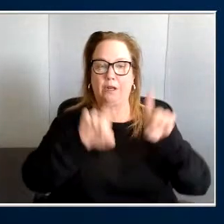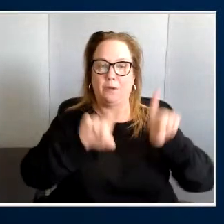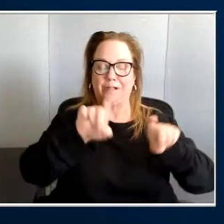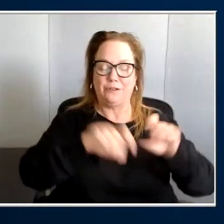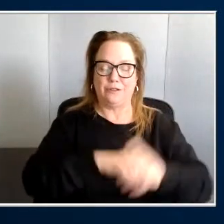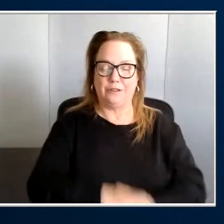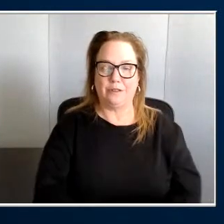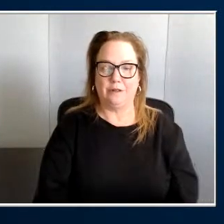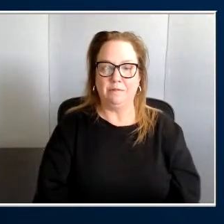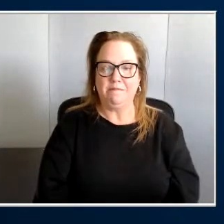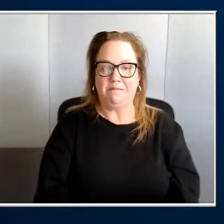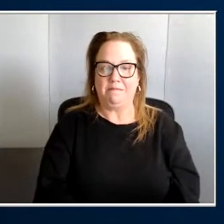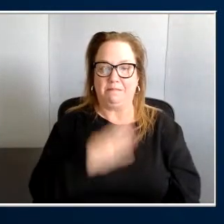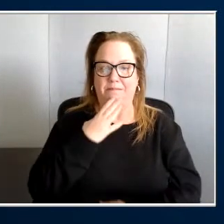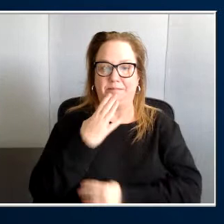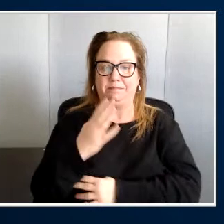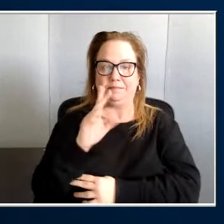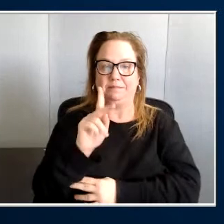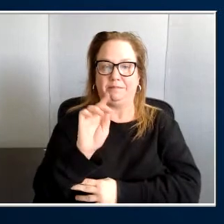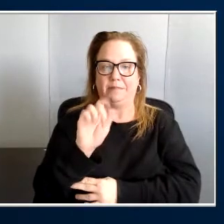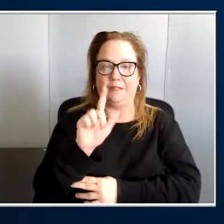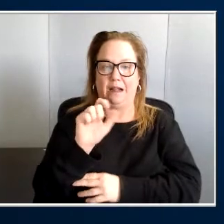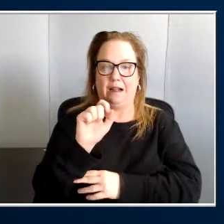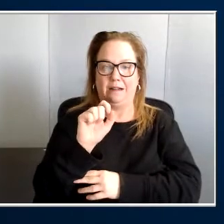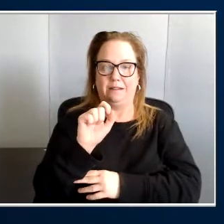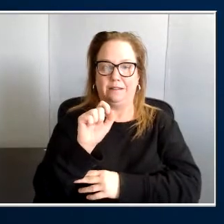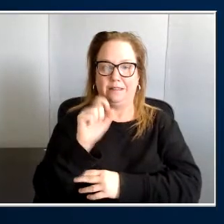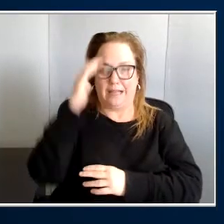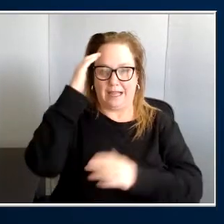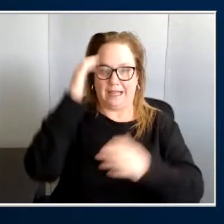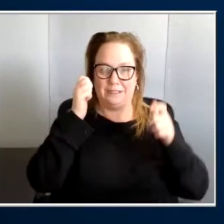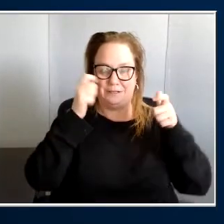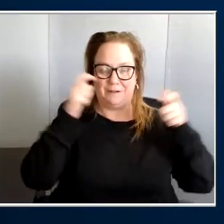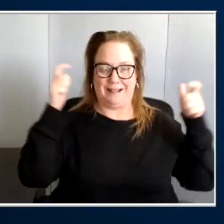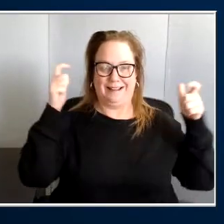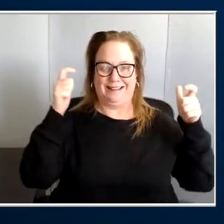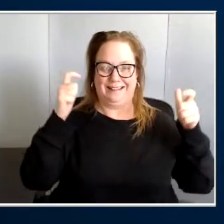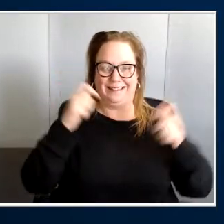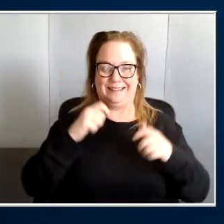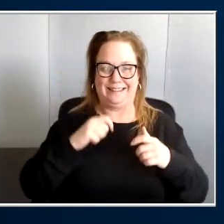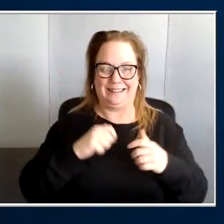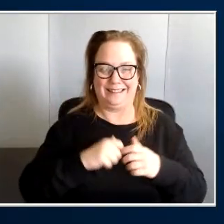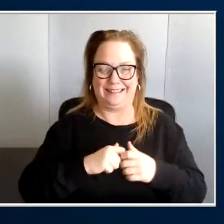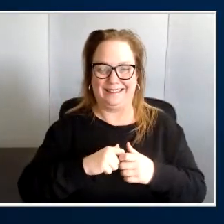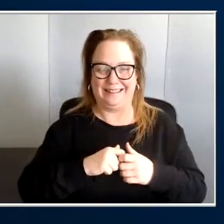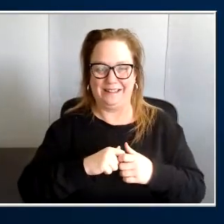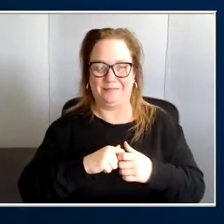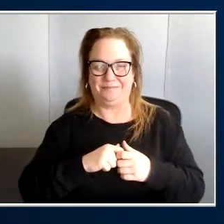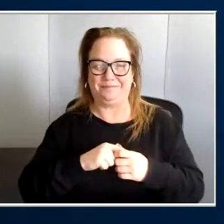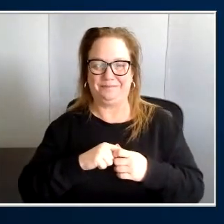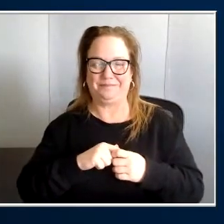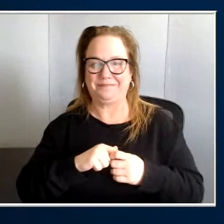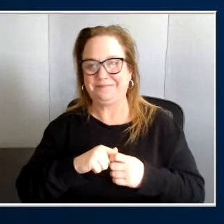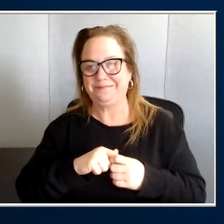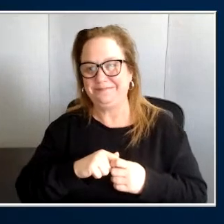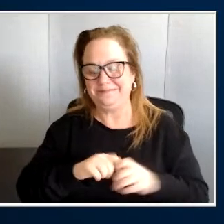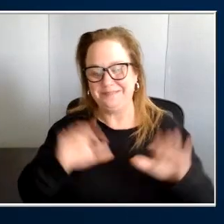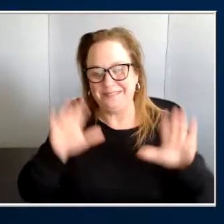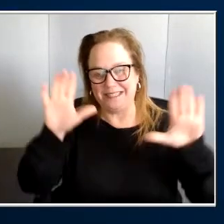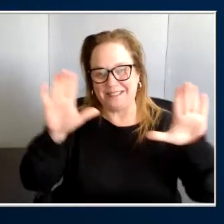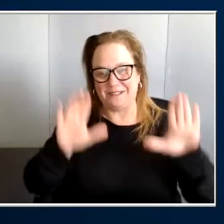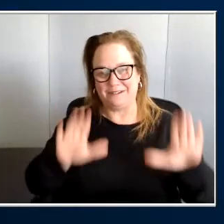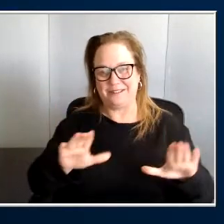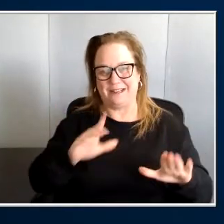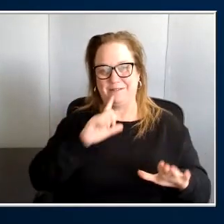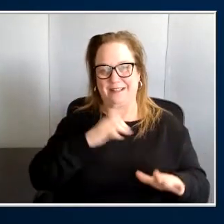questions. Good morning. I bet Kyle's head is swelling, and Christian, because no, that is so awesome. I really like it. But